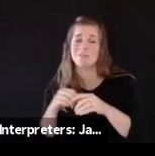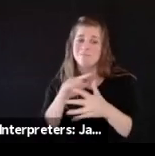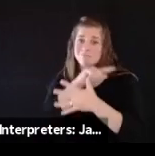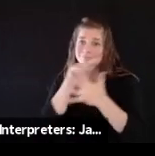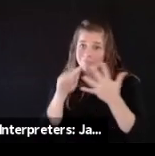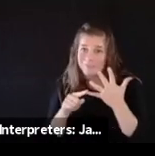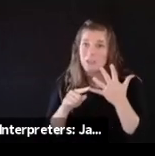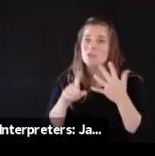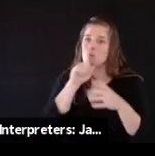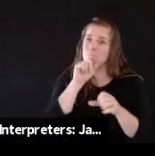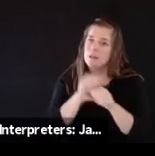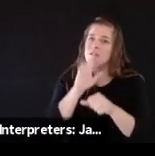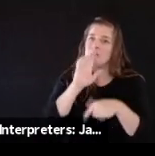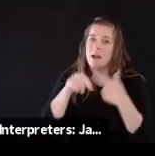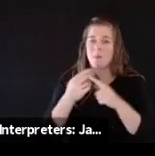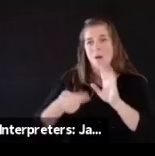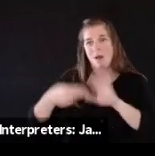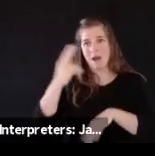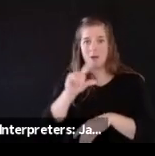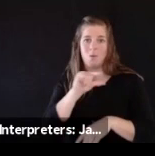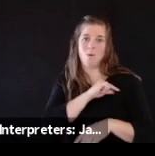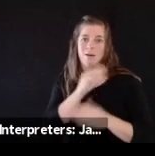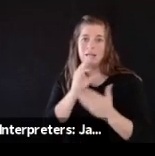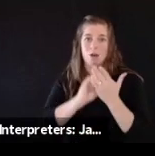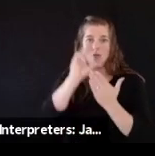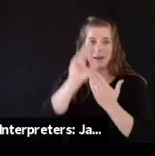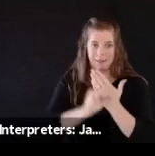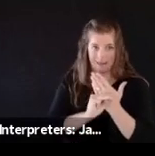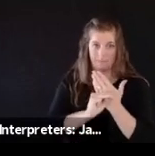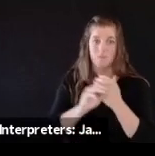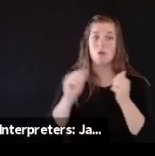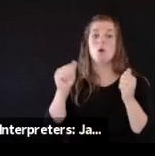high quality curriculum, intergenerational